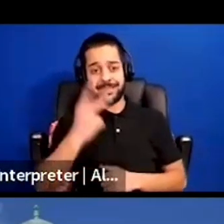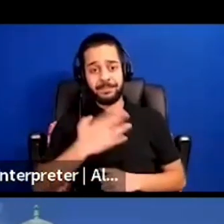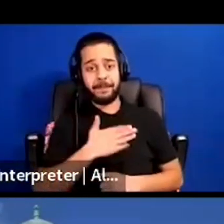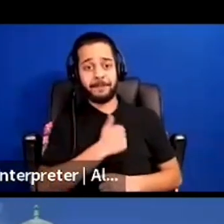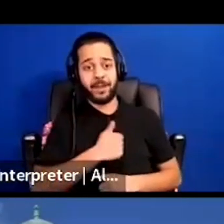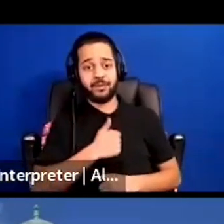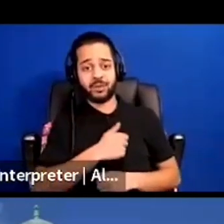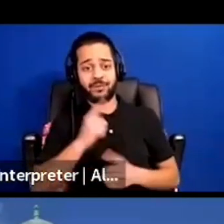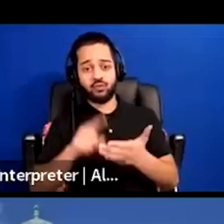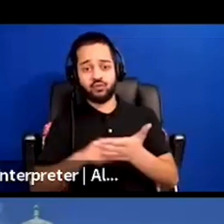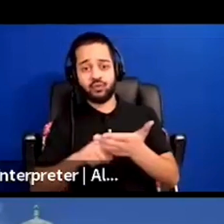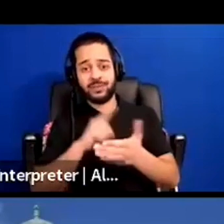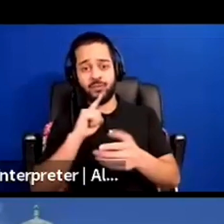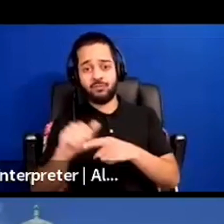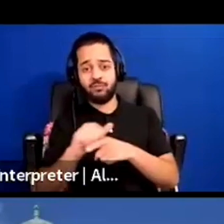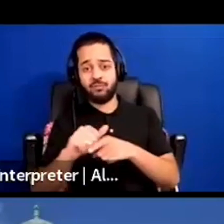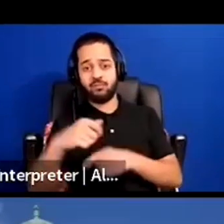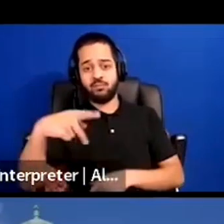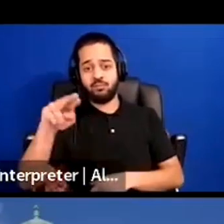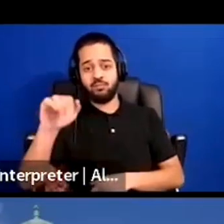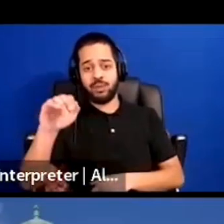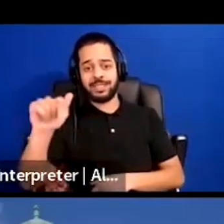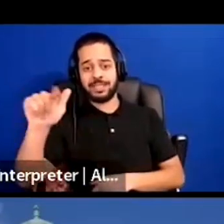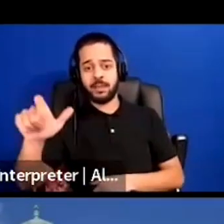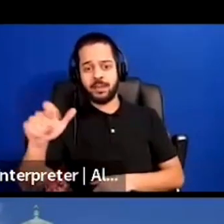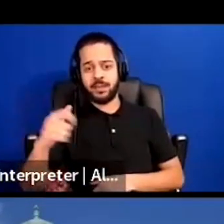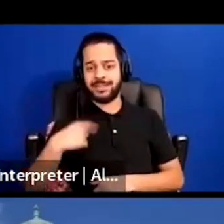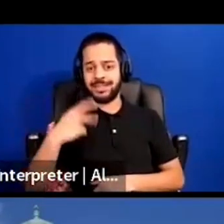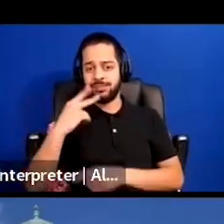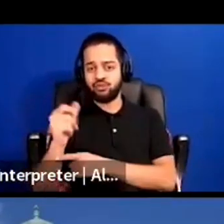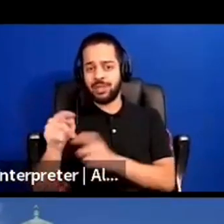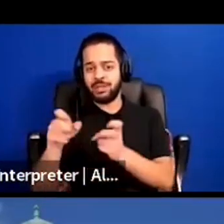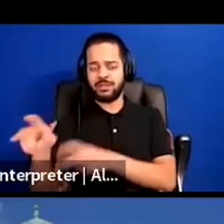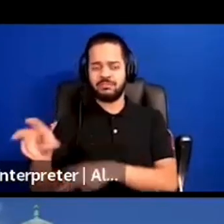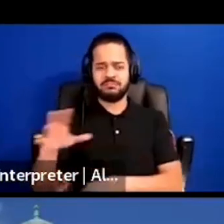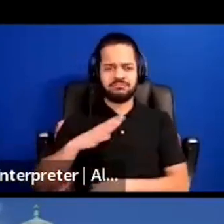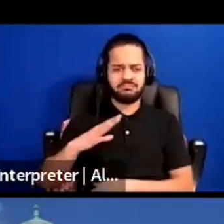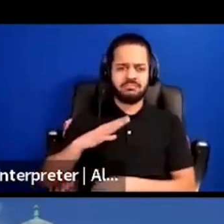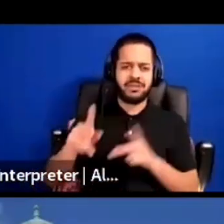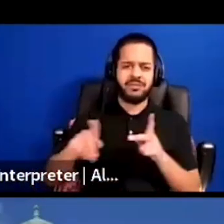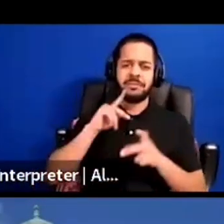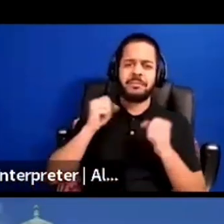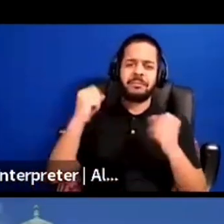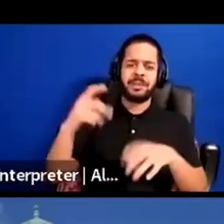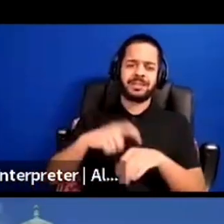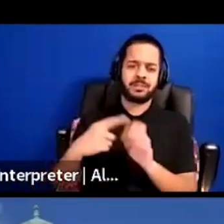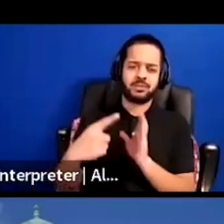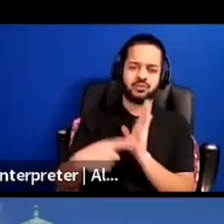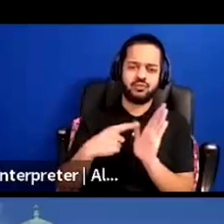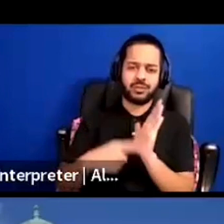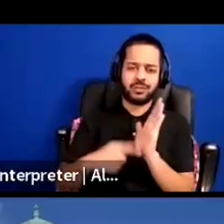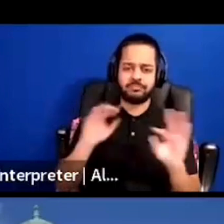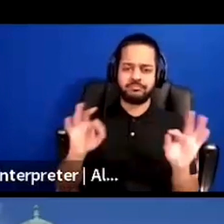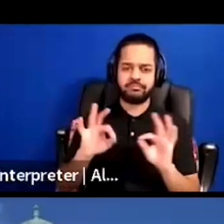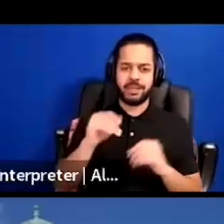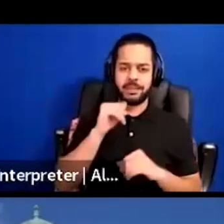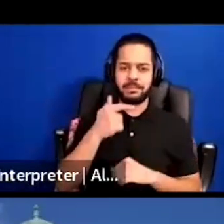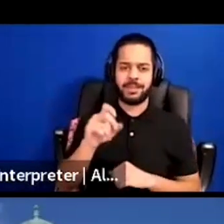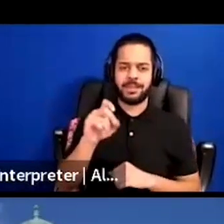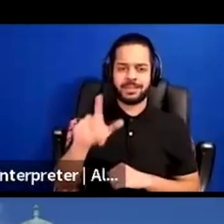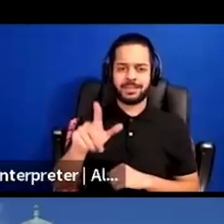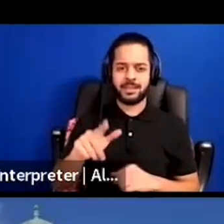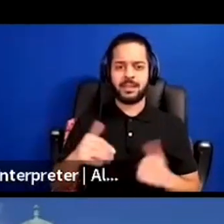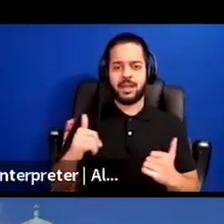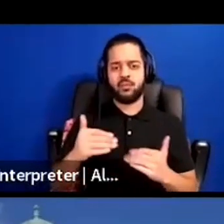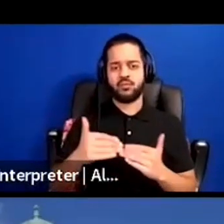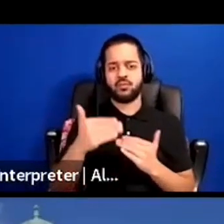correcting you on practicable? I made a word oh up. no, but that's all right. People correct me You're all right. the time. It's in there. All right, 3.